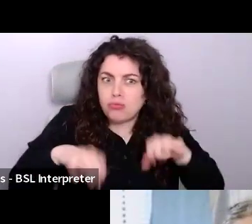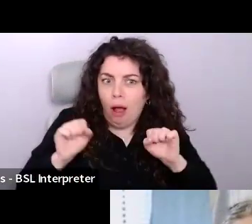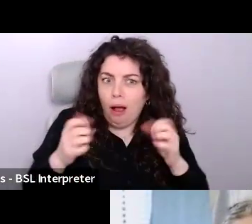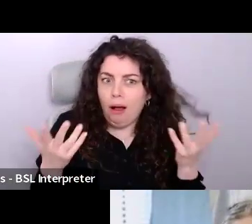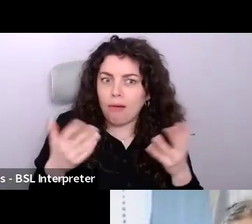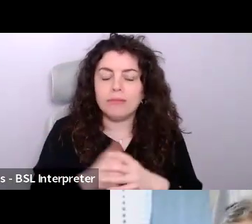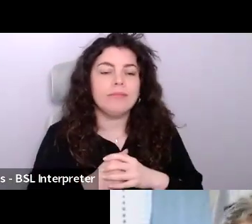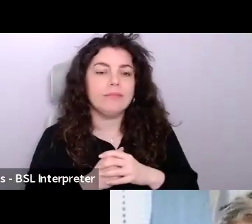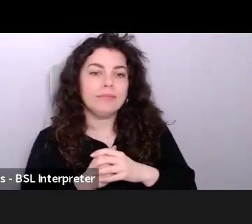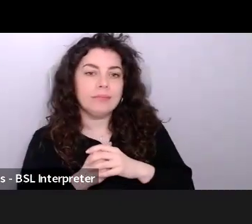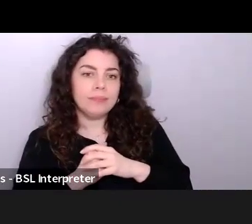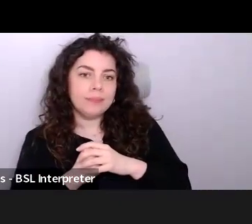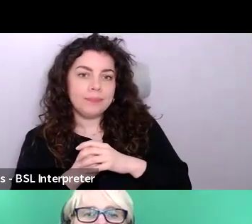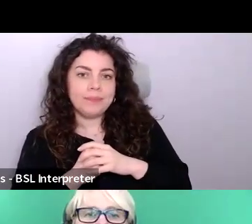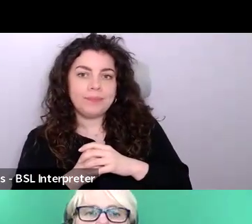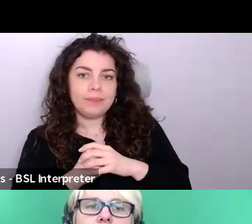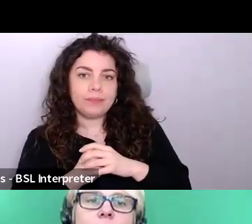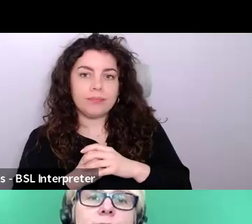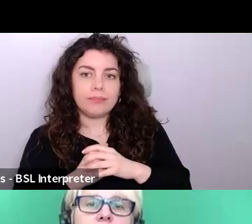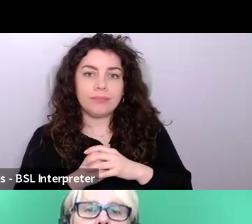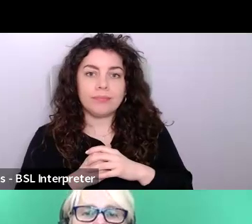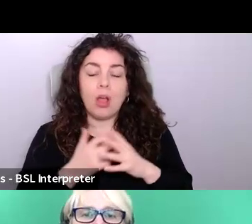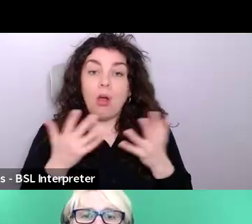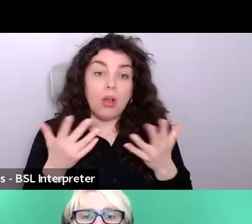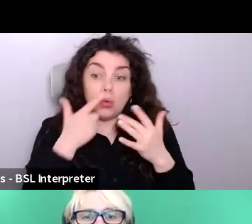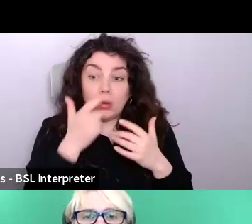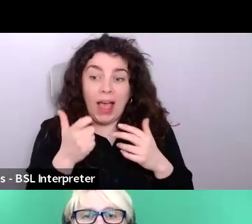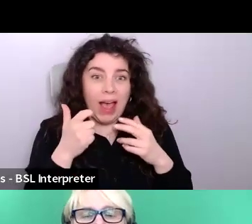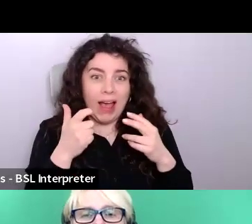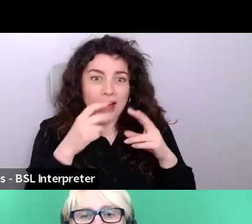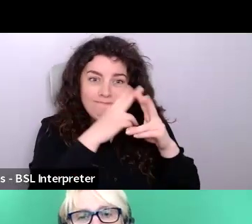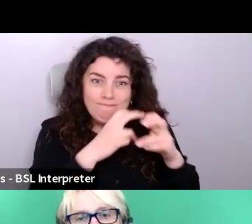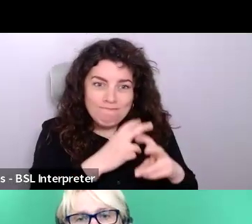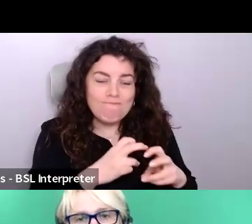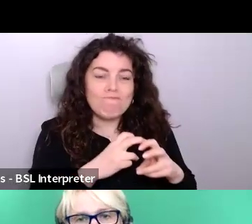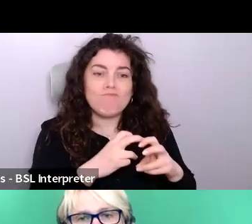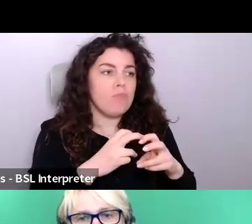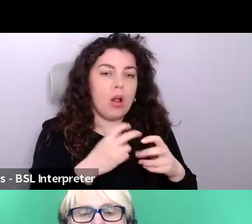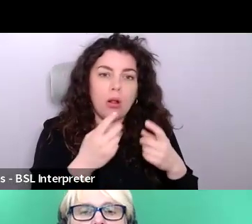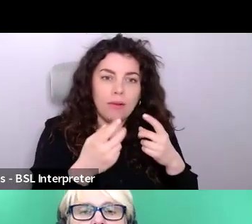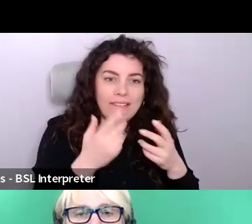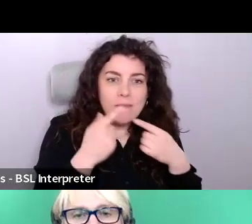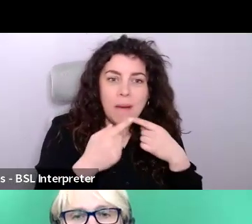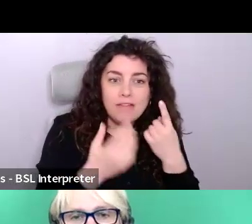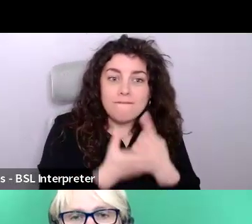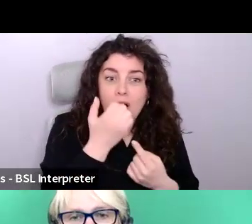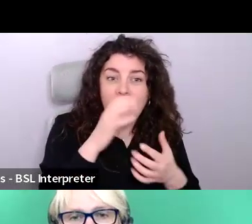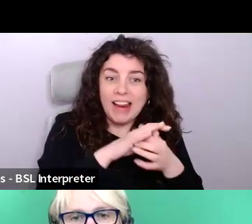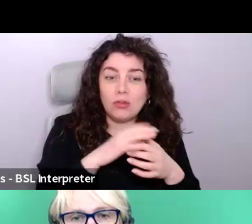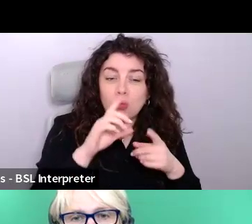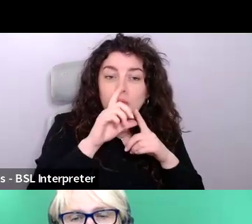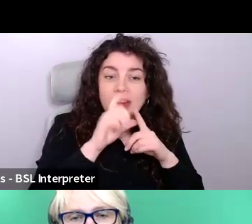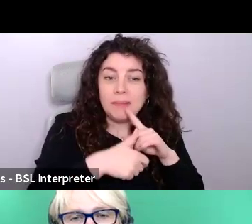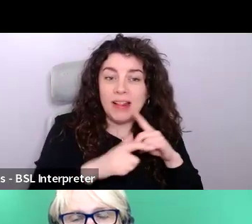Yeah, definitely. Obviously, you can look up the disability confidence scheme and get the ideas from